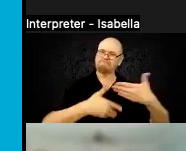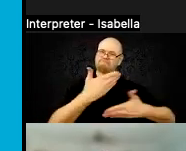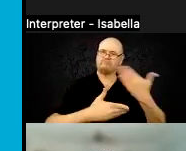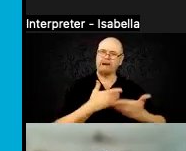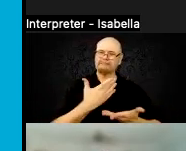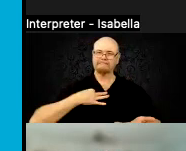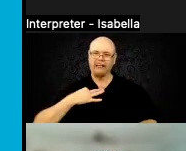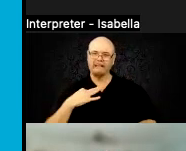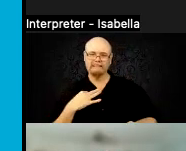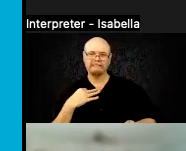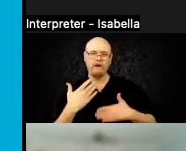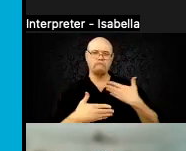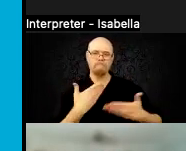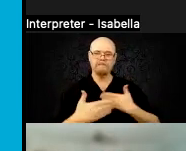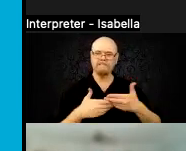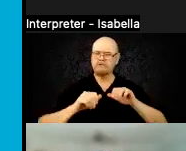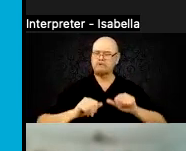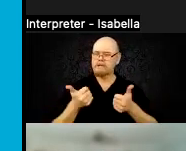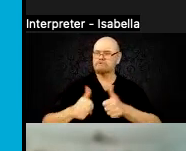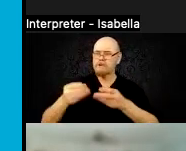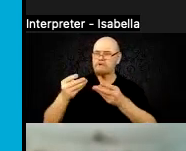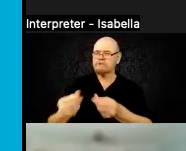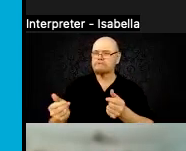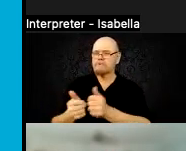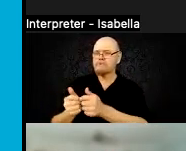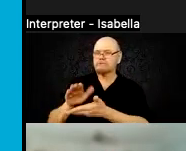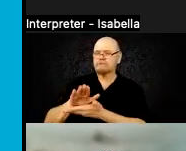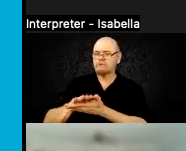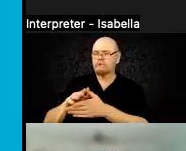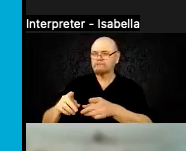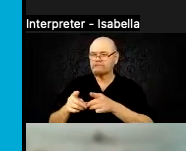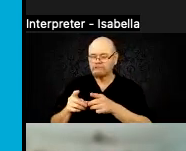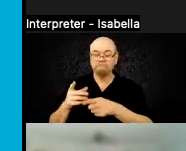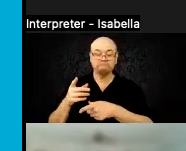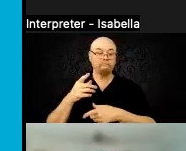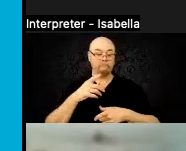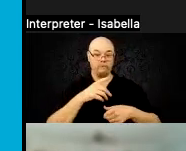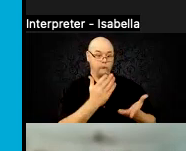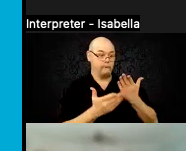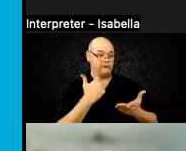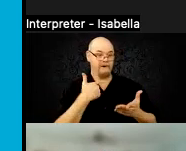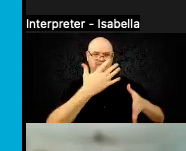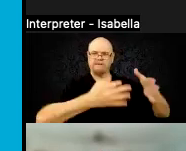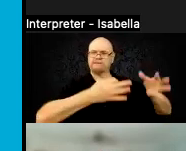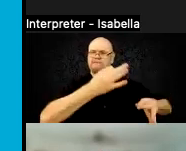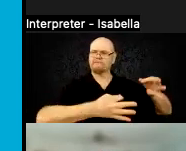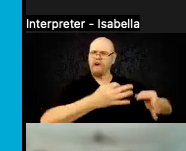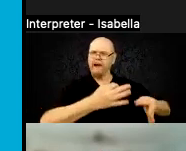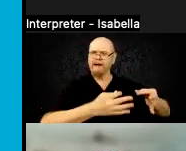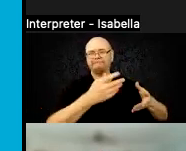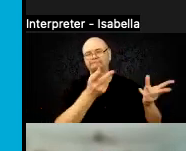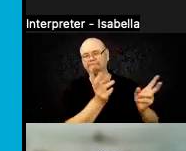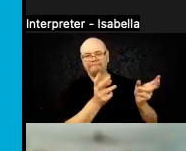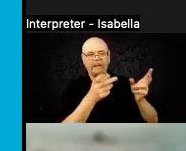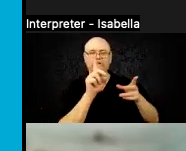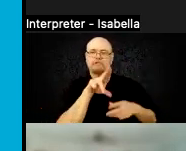the school district. And then you can request a due process hearing before an impartial hearing officer. This is like a small trial, so it's a